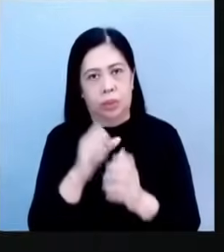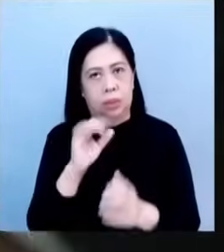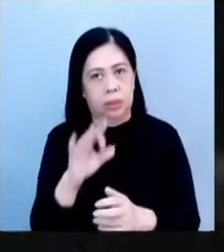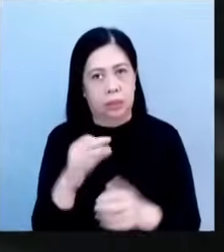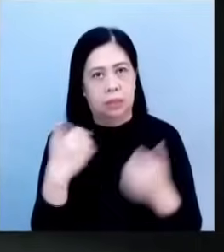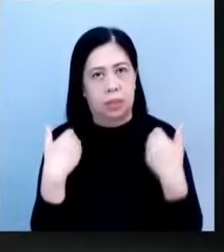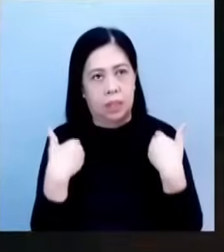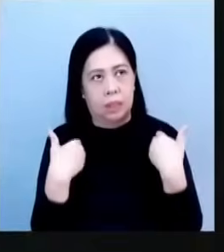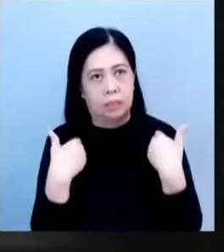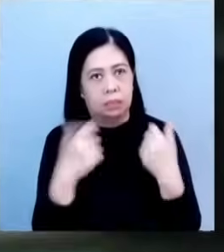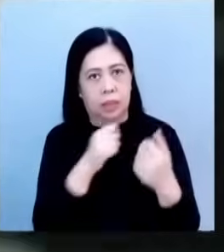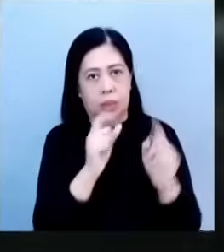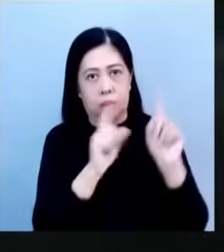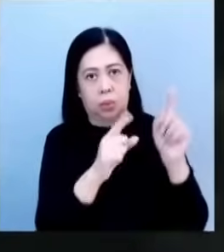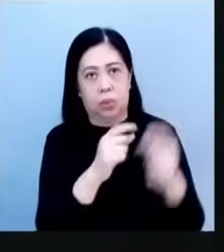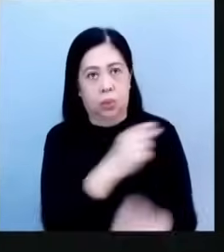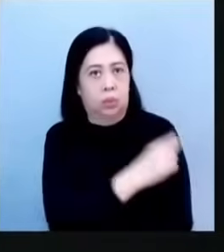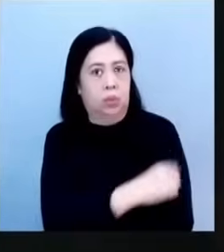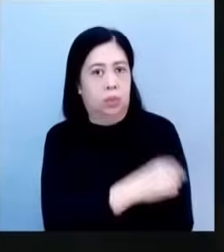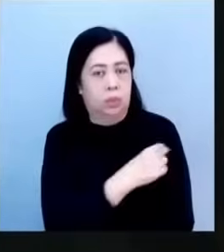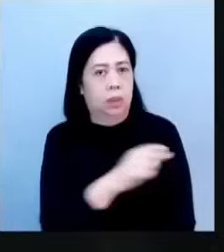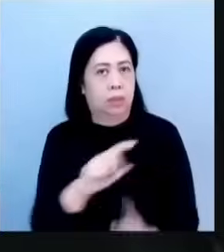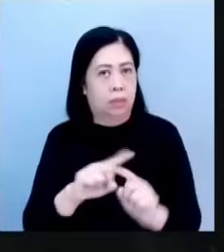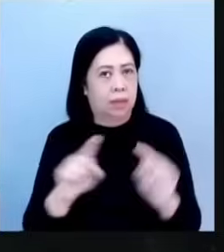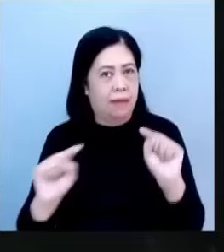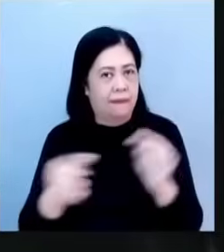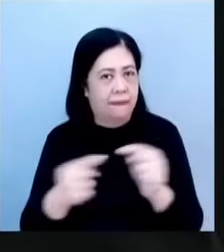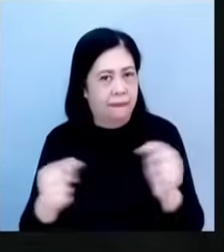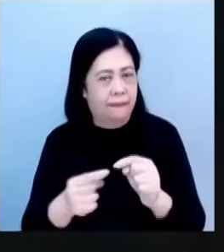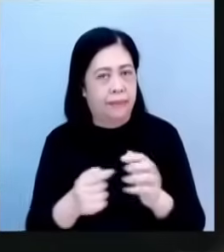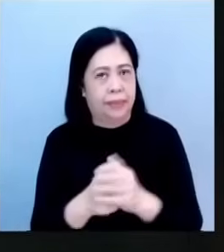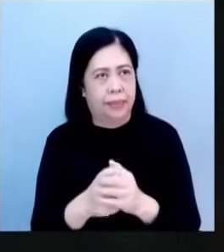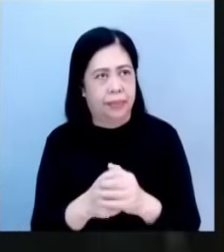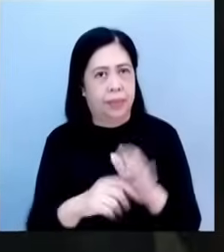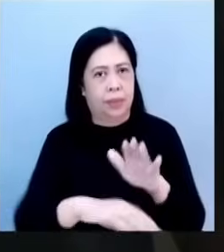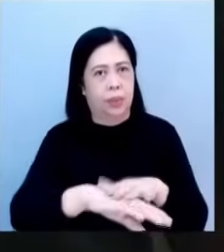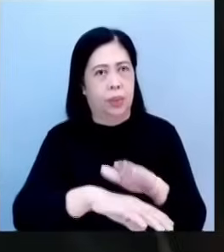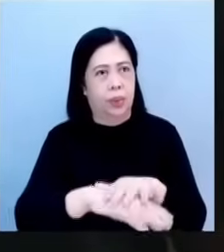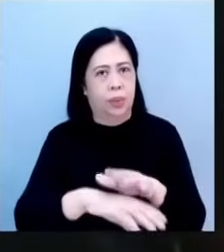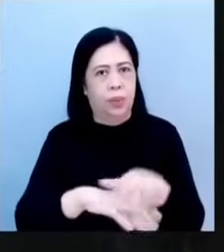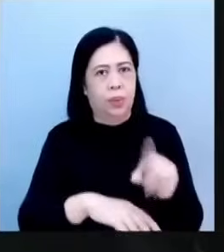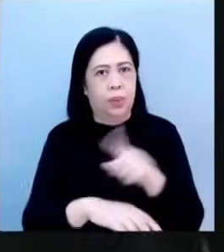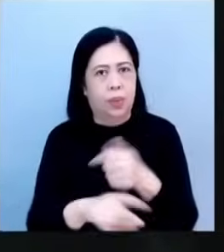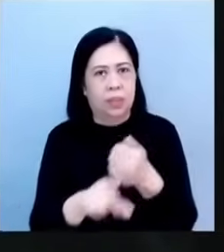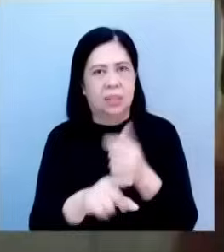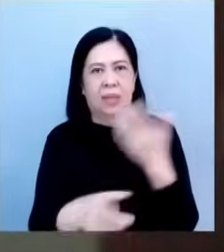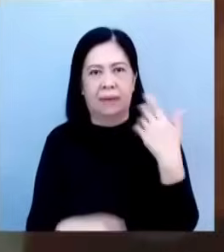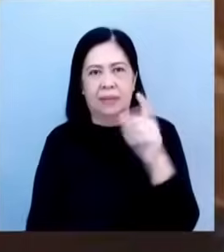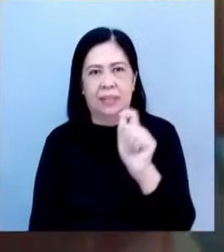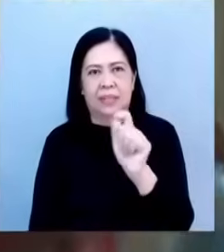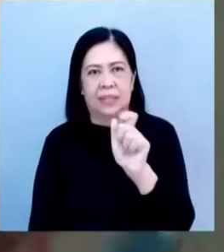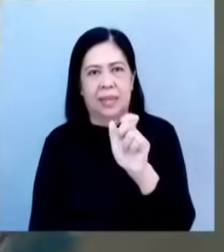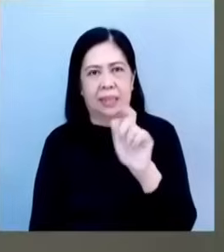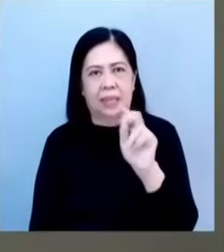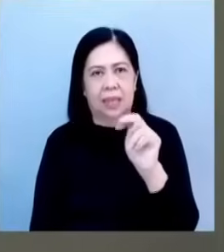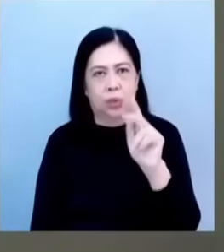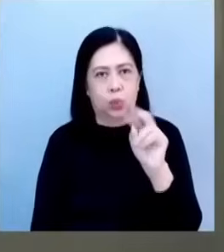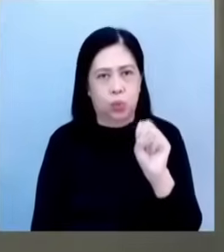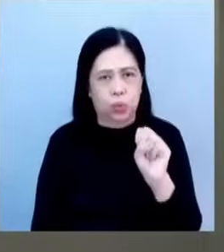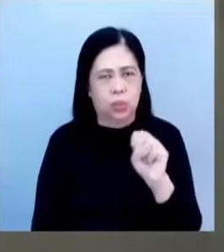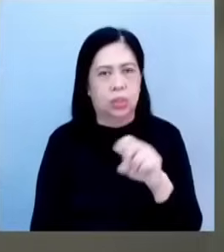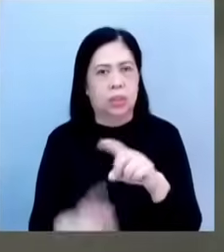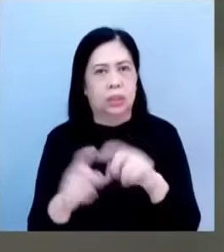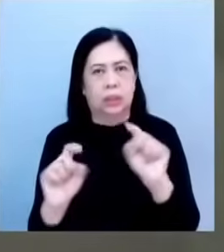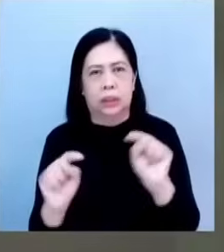have not yet gone to hospitals but they have injuries. He warned against tetanus. He said that